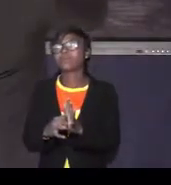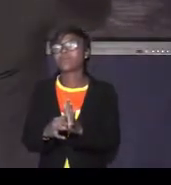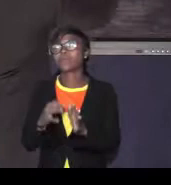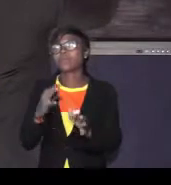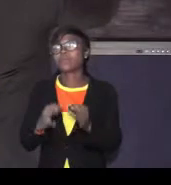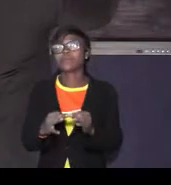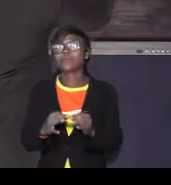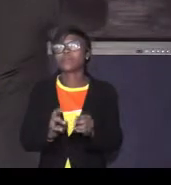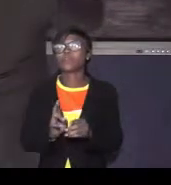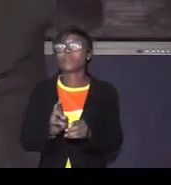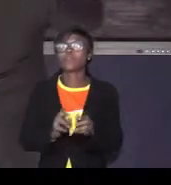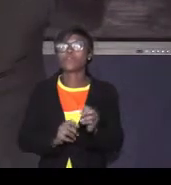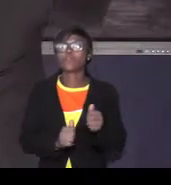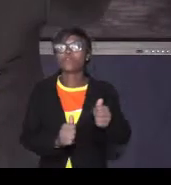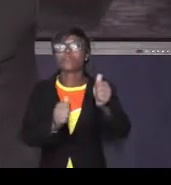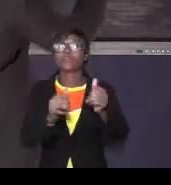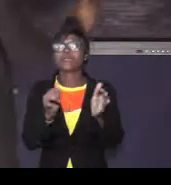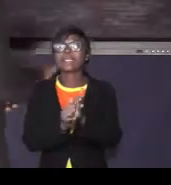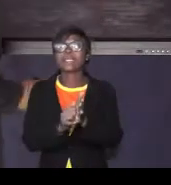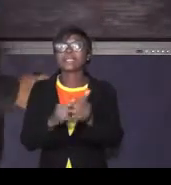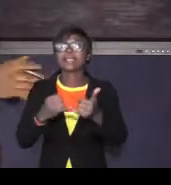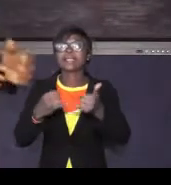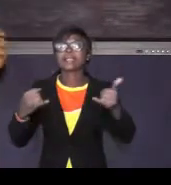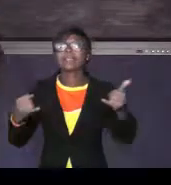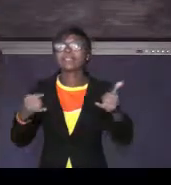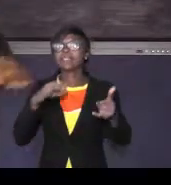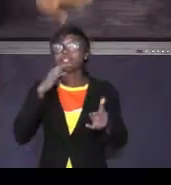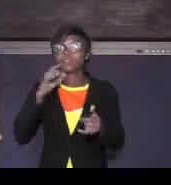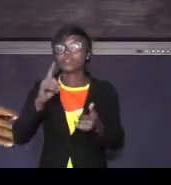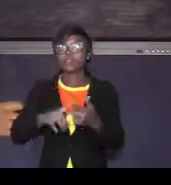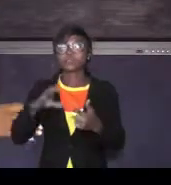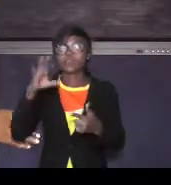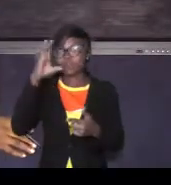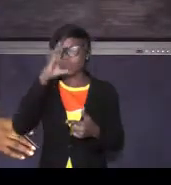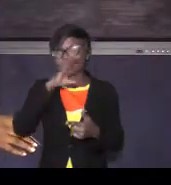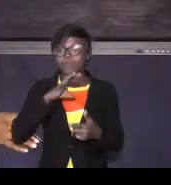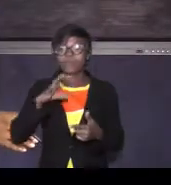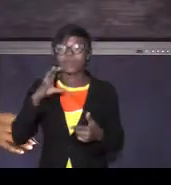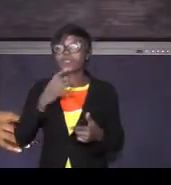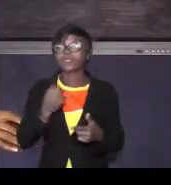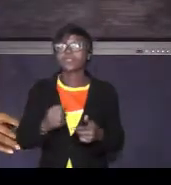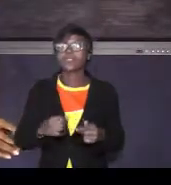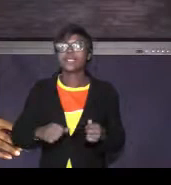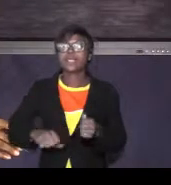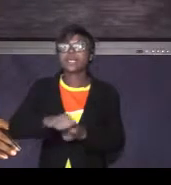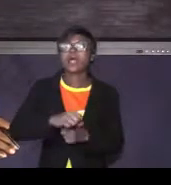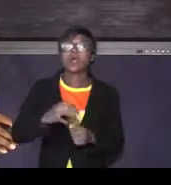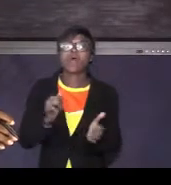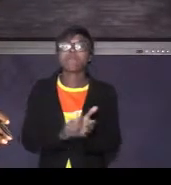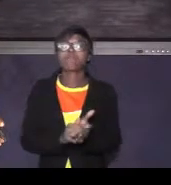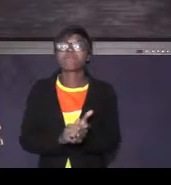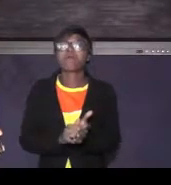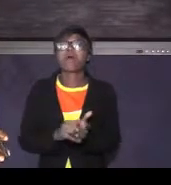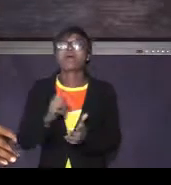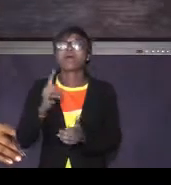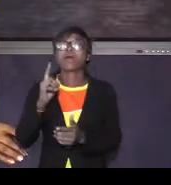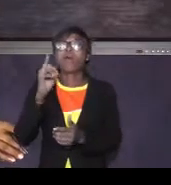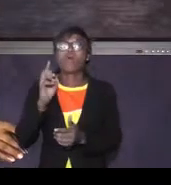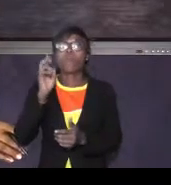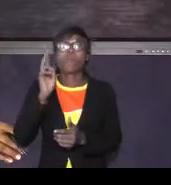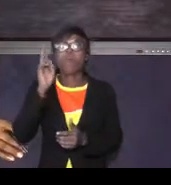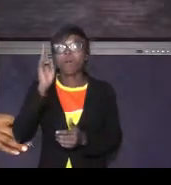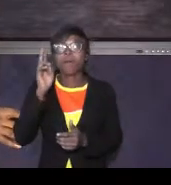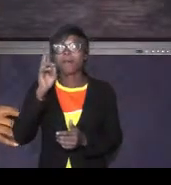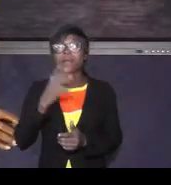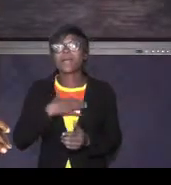along this line, if you break it down into a triangle and a square, then all you can do, my friend, is to find the area of this one and area of this one, and that is the space